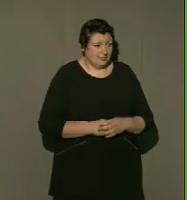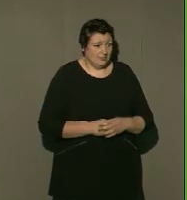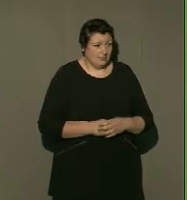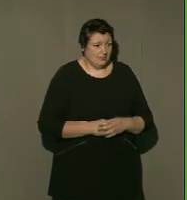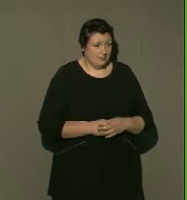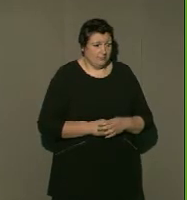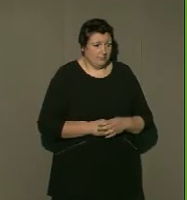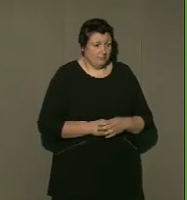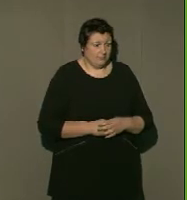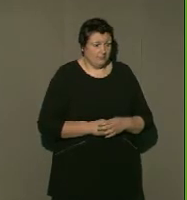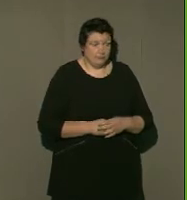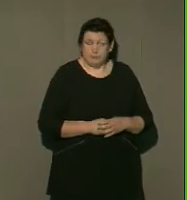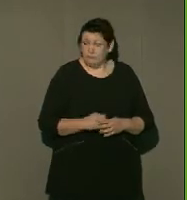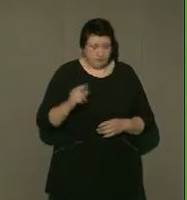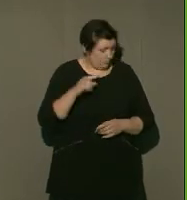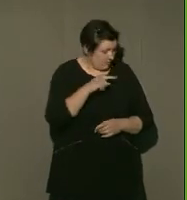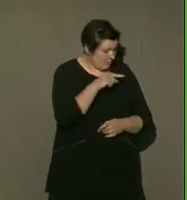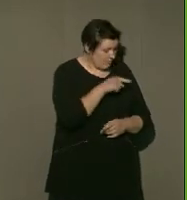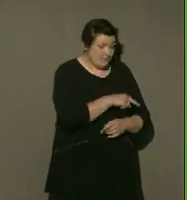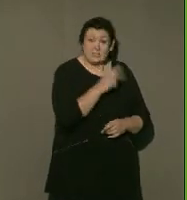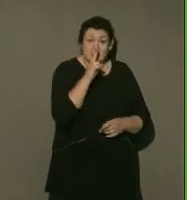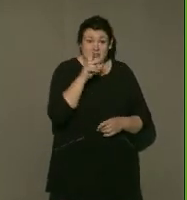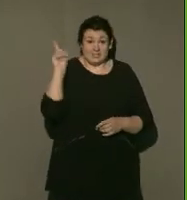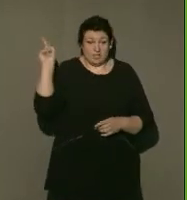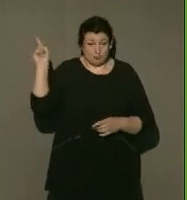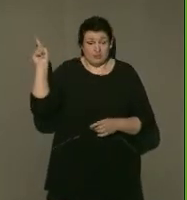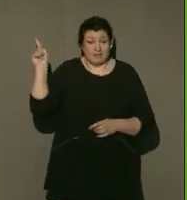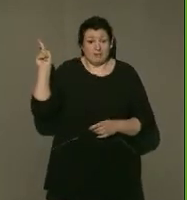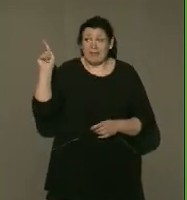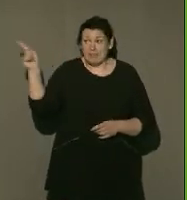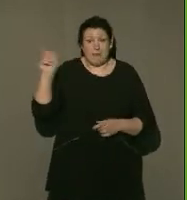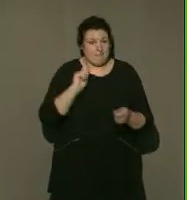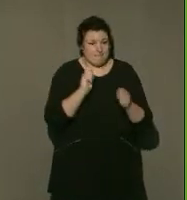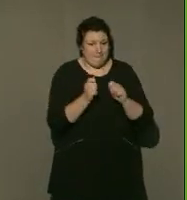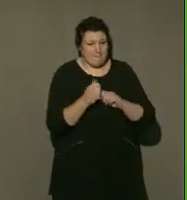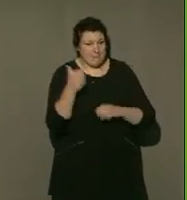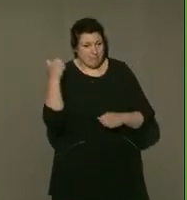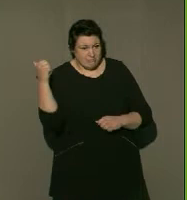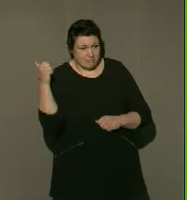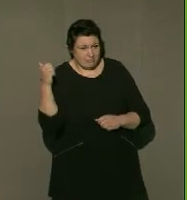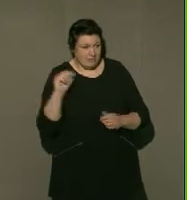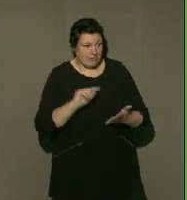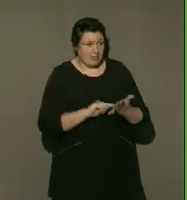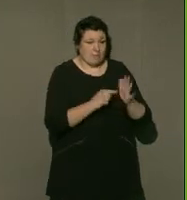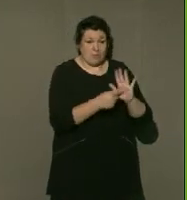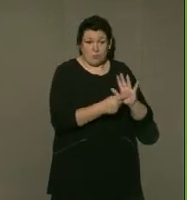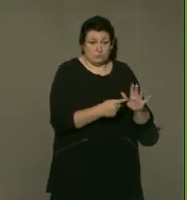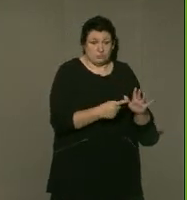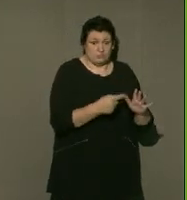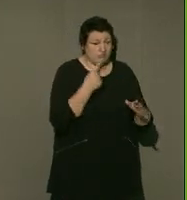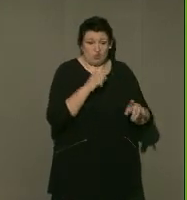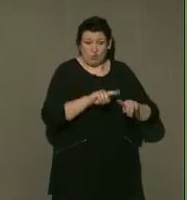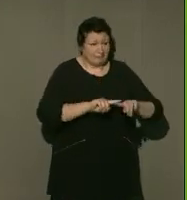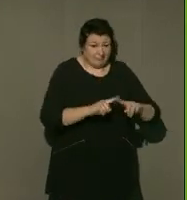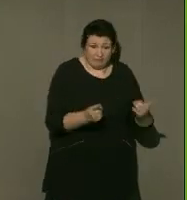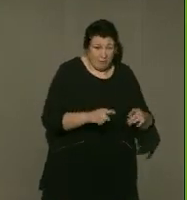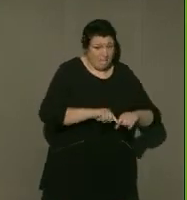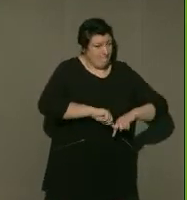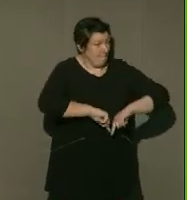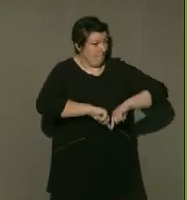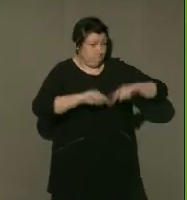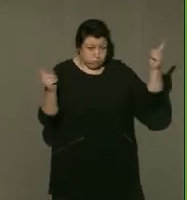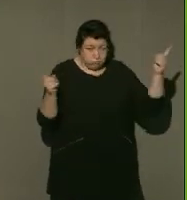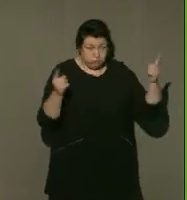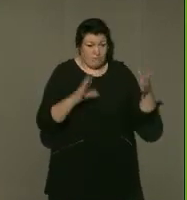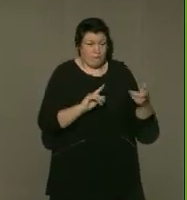is, this is the amendment that you can see on the screen. The motion as it stands isn't that different to the